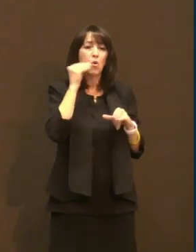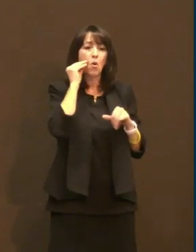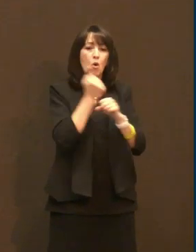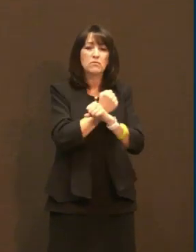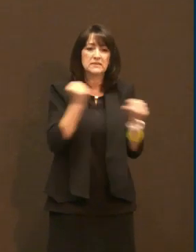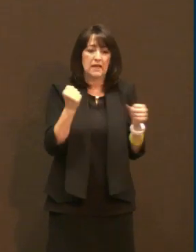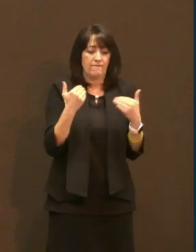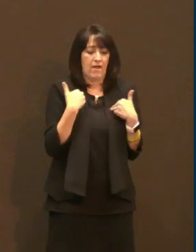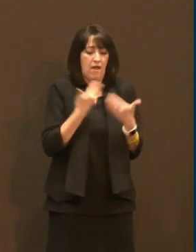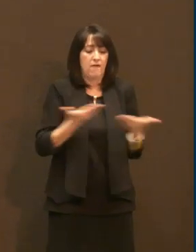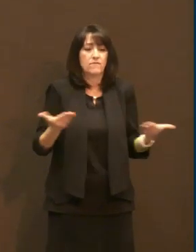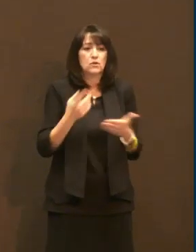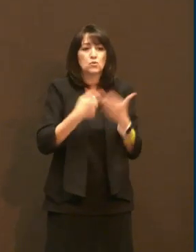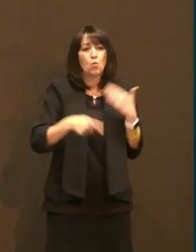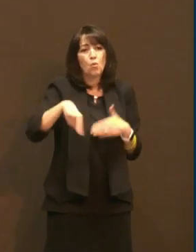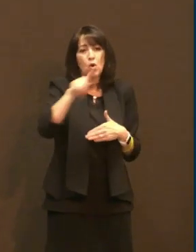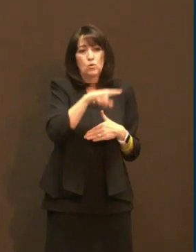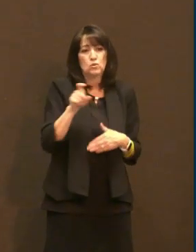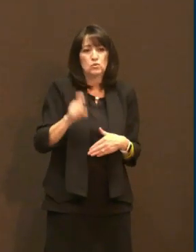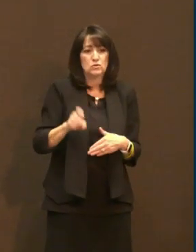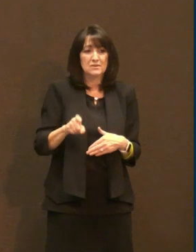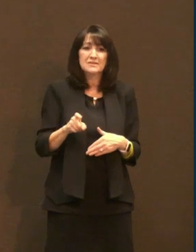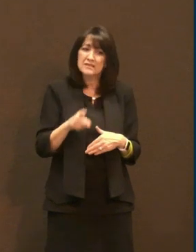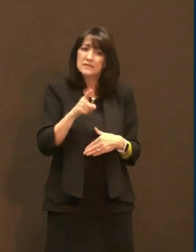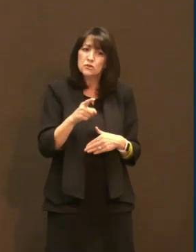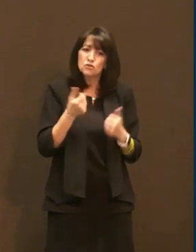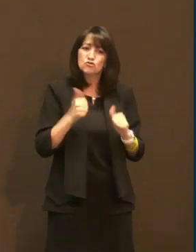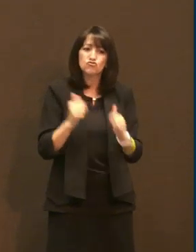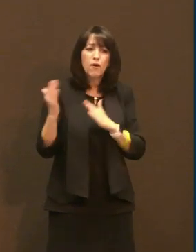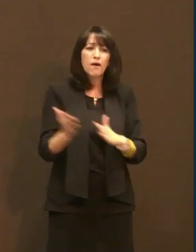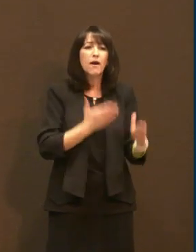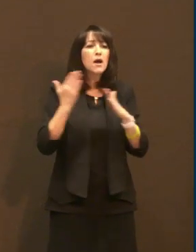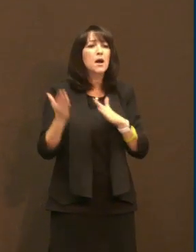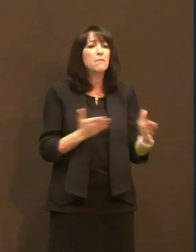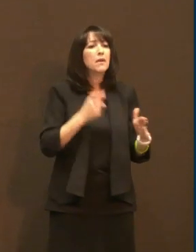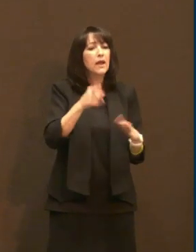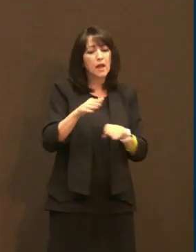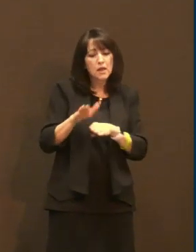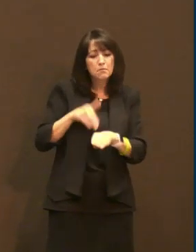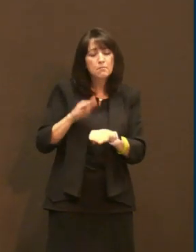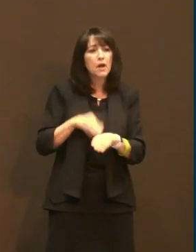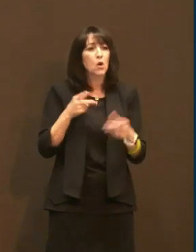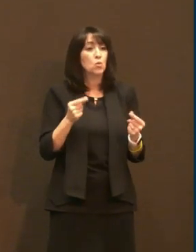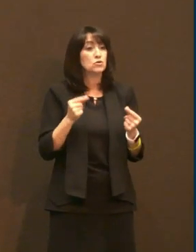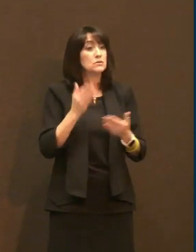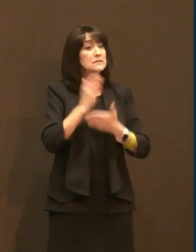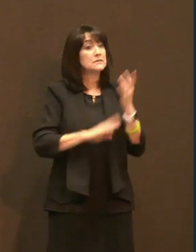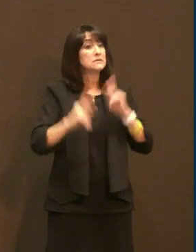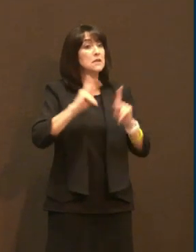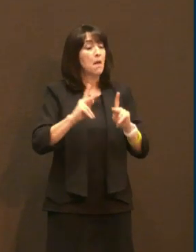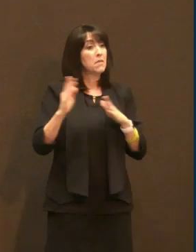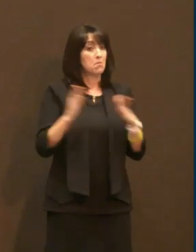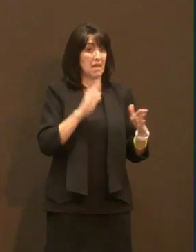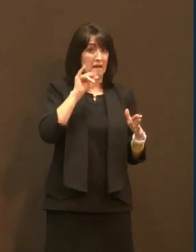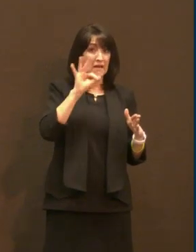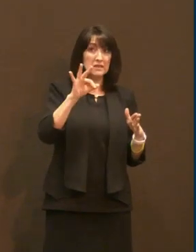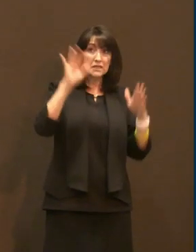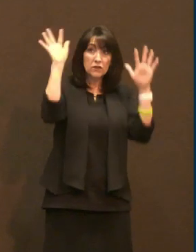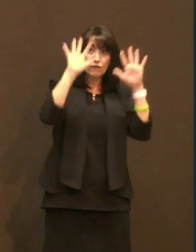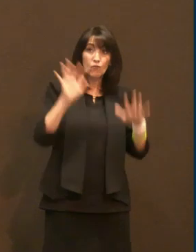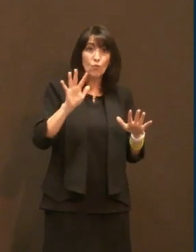few years is make sure you plan for your pets as well. A lot of people have a plan of what they're going to do, where they're going to relocate to, and they'll forget their